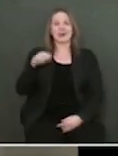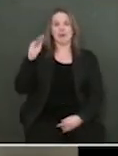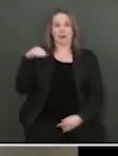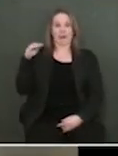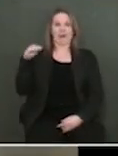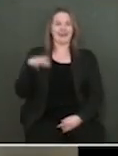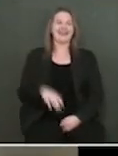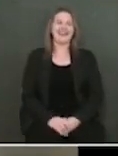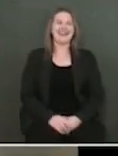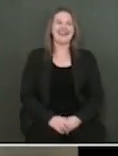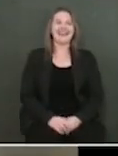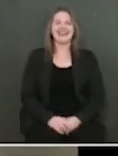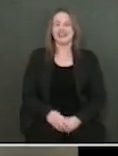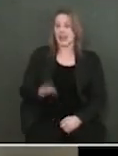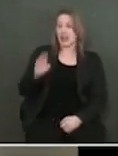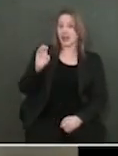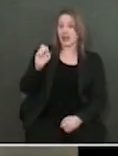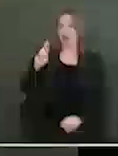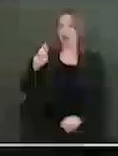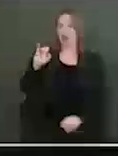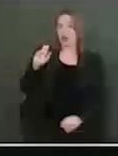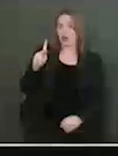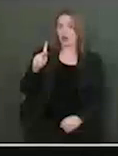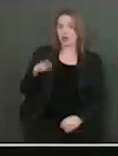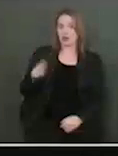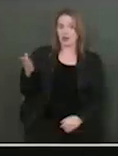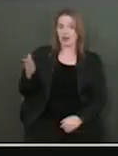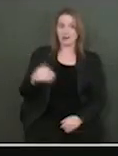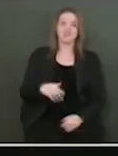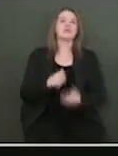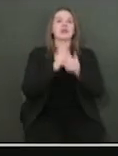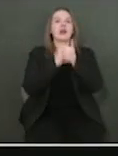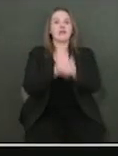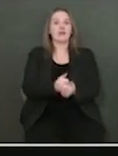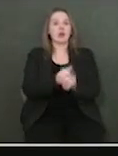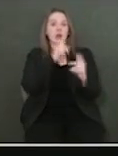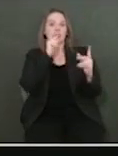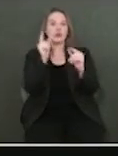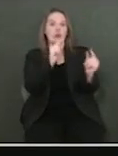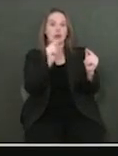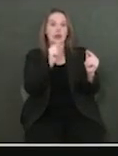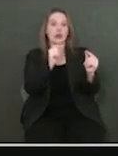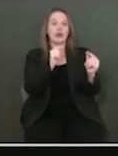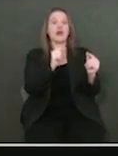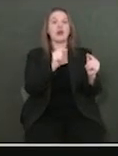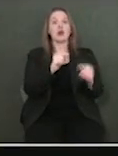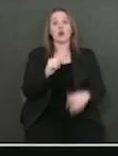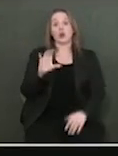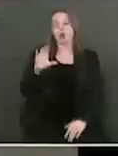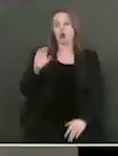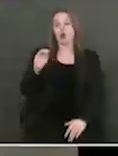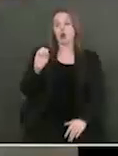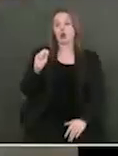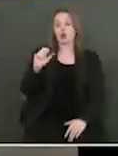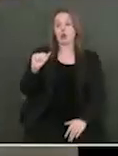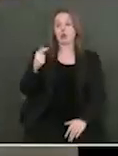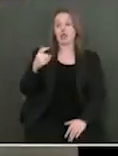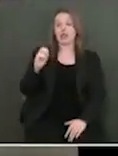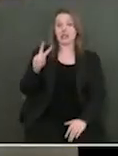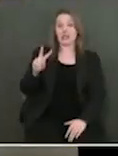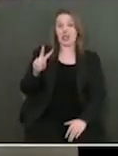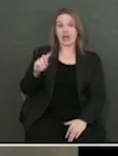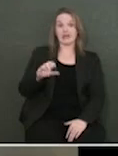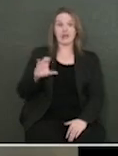to address that? Okay, follow us on Twitter. The official city handle is COSA.gov,